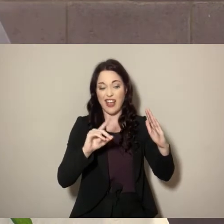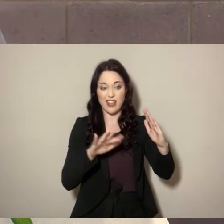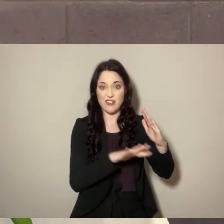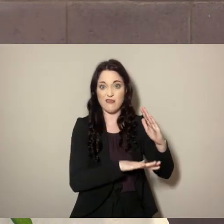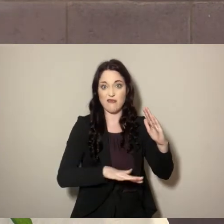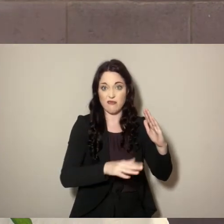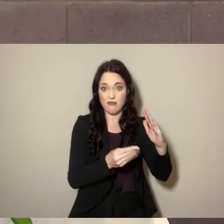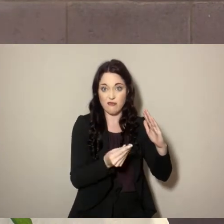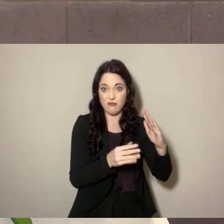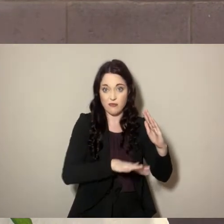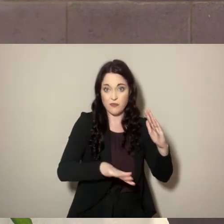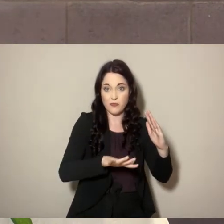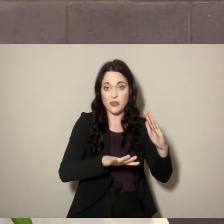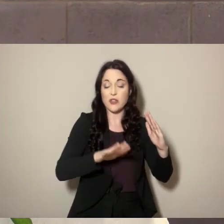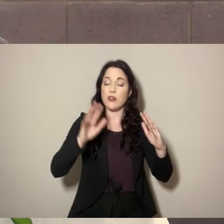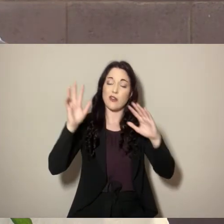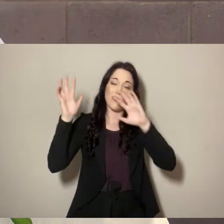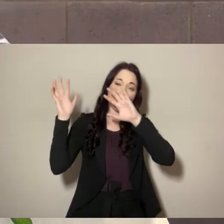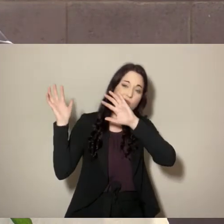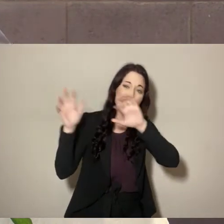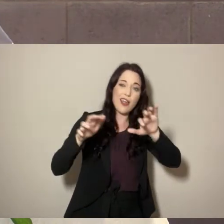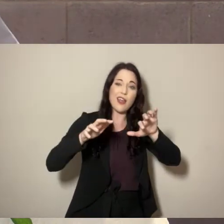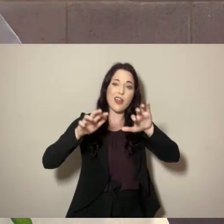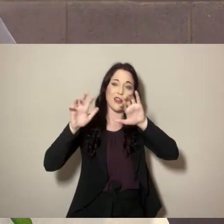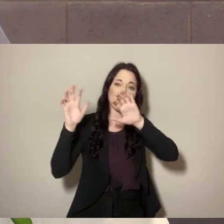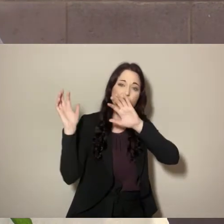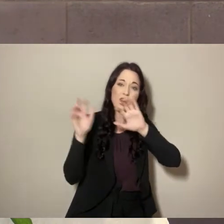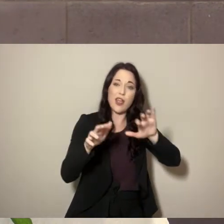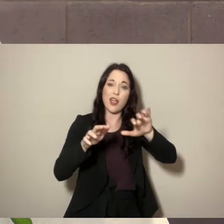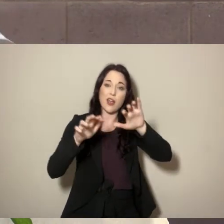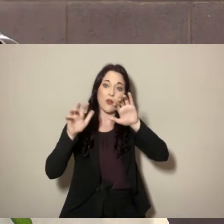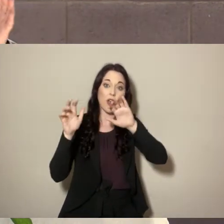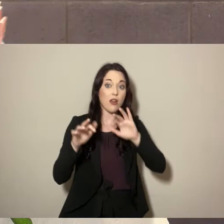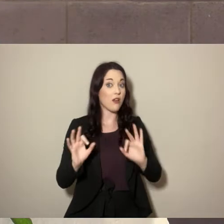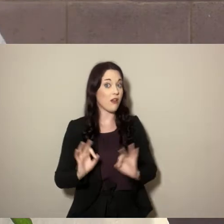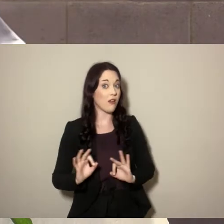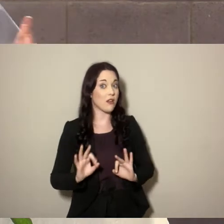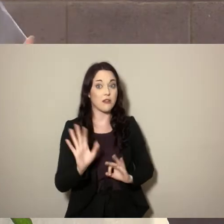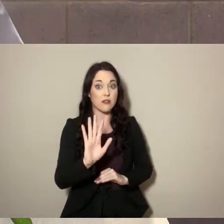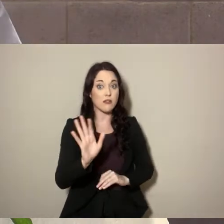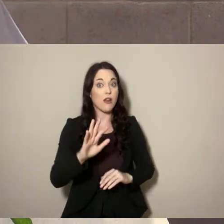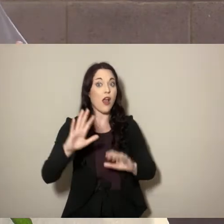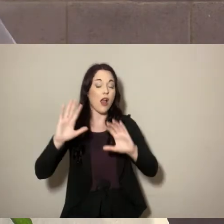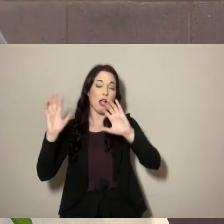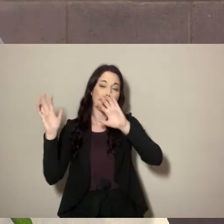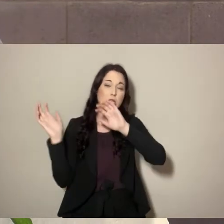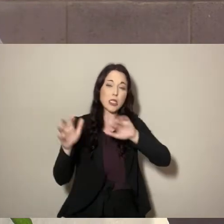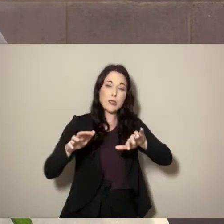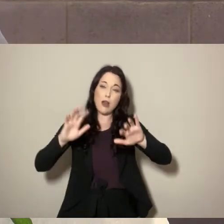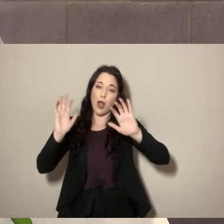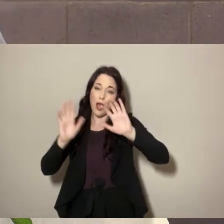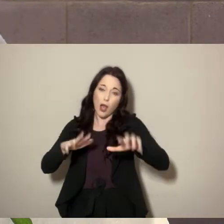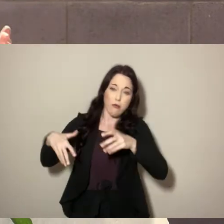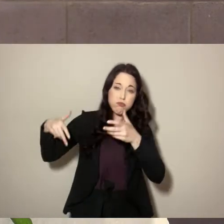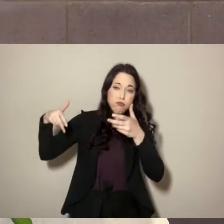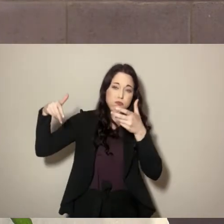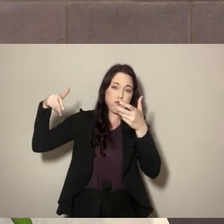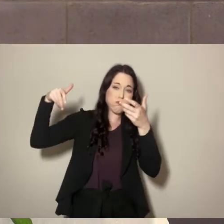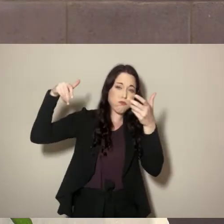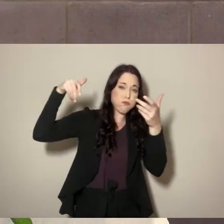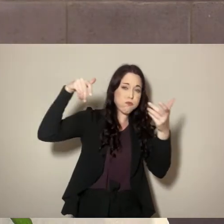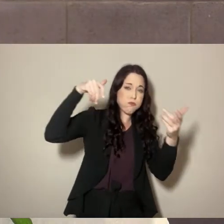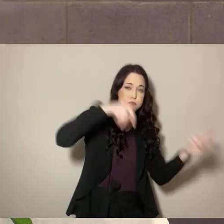the rains came. And again, it was not just ordinary rain. It was that sideways blowing rain that turns